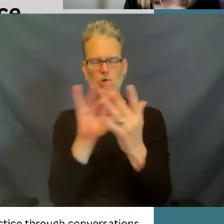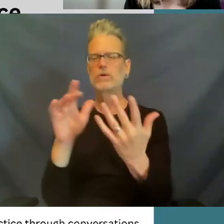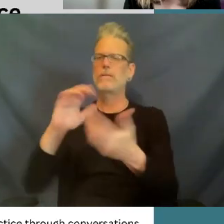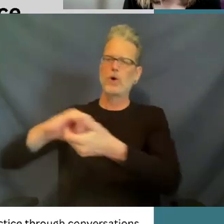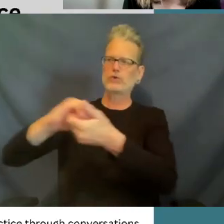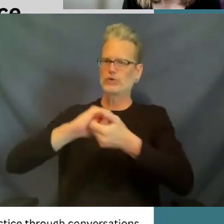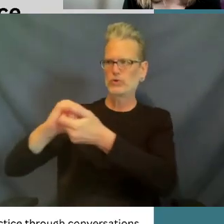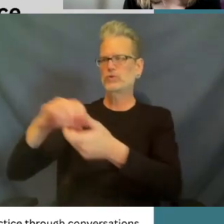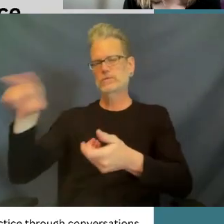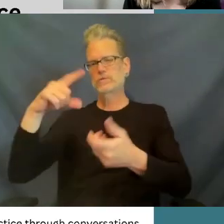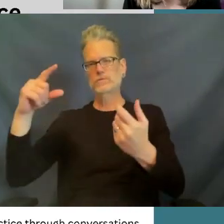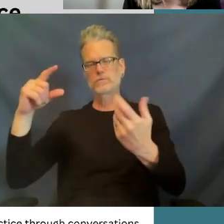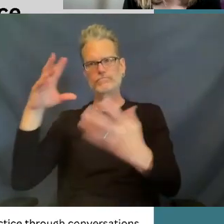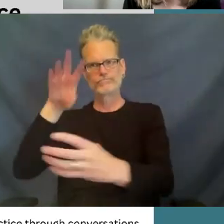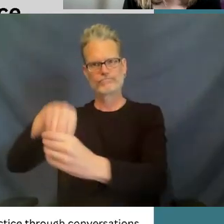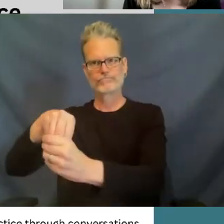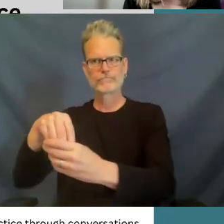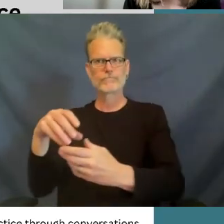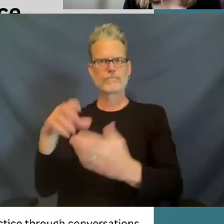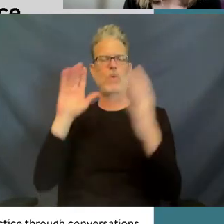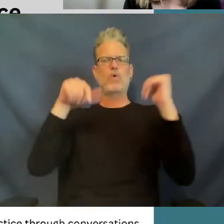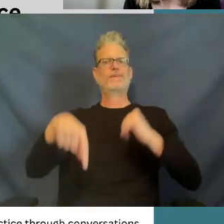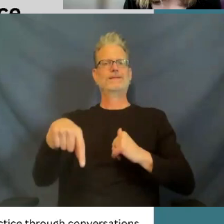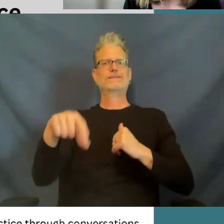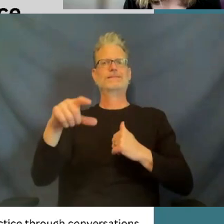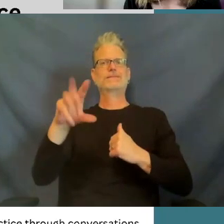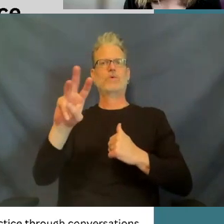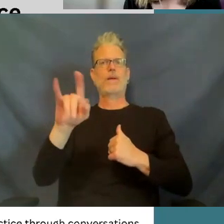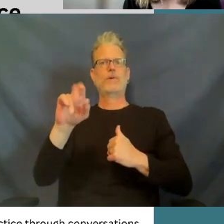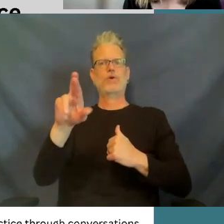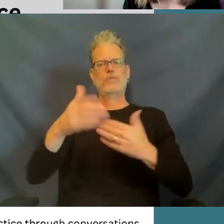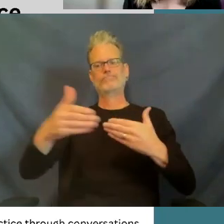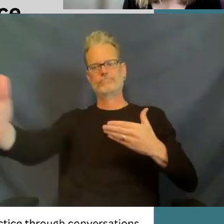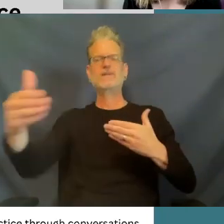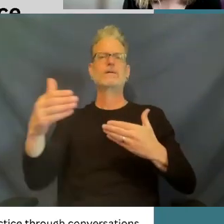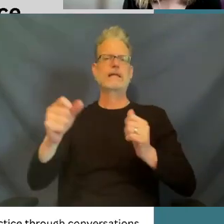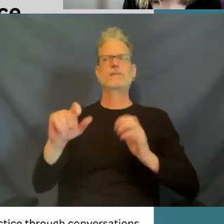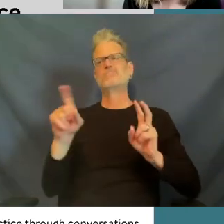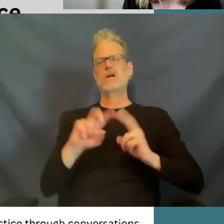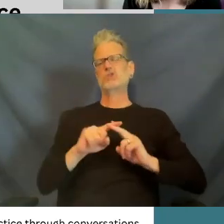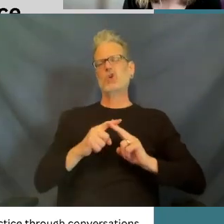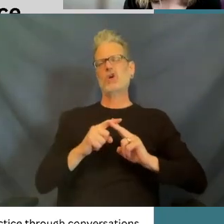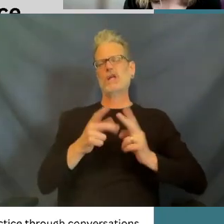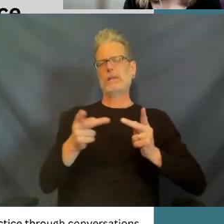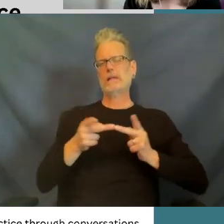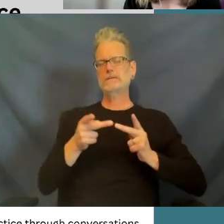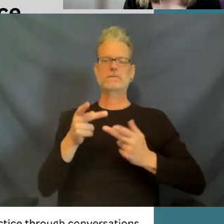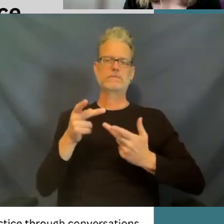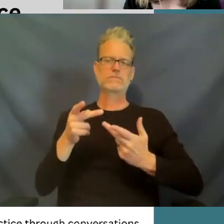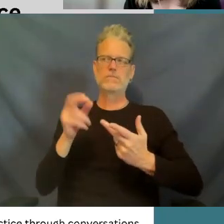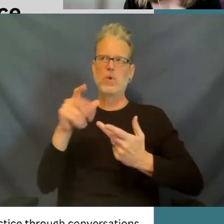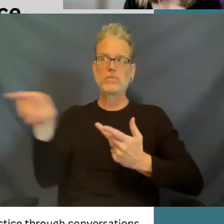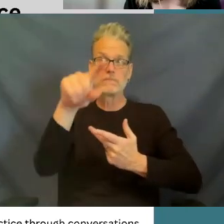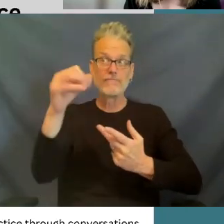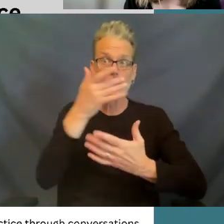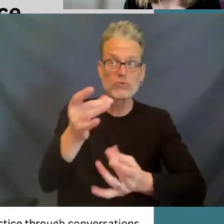And so we hope that this webinar series can provide a starting point or kind of a knowledge boost for communities that are interested in